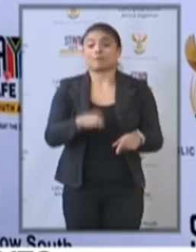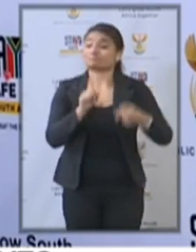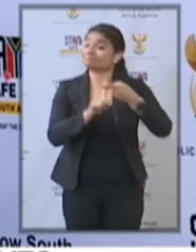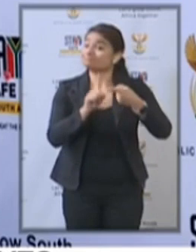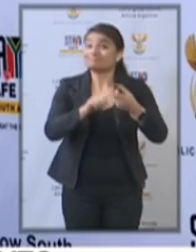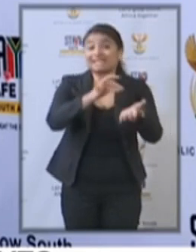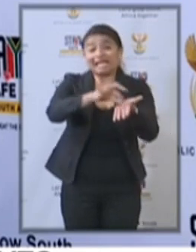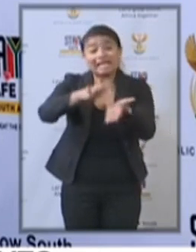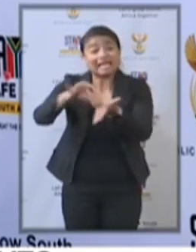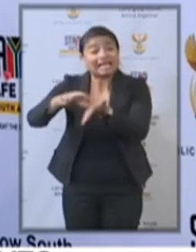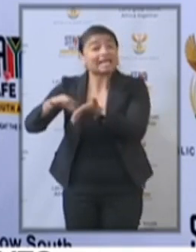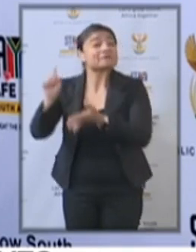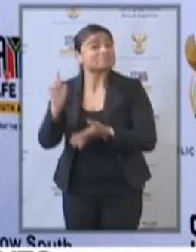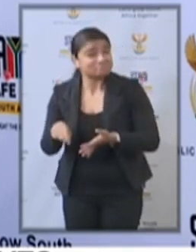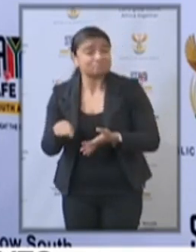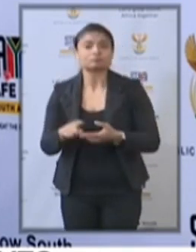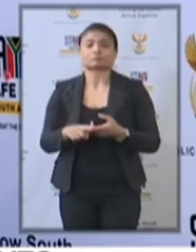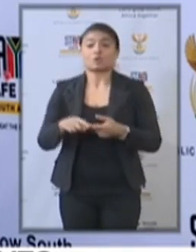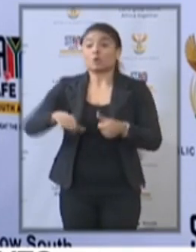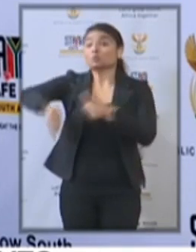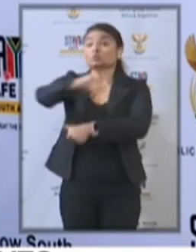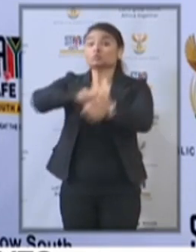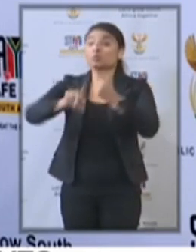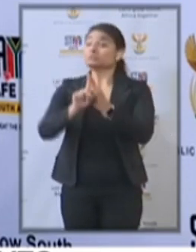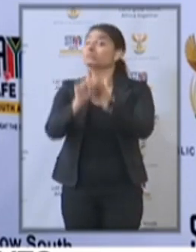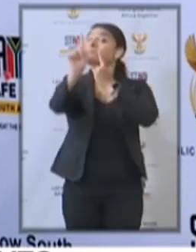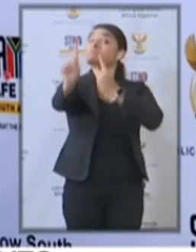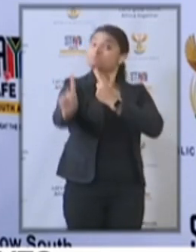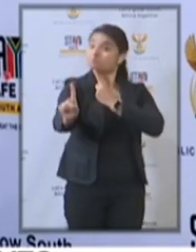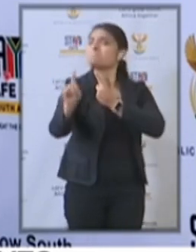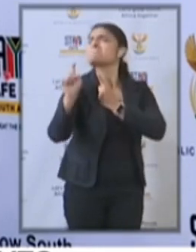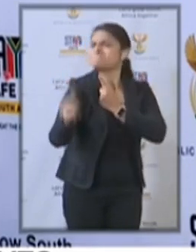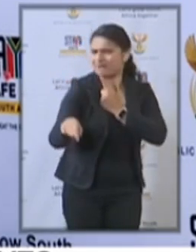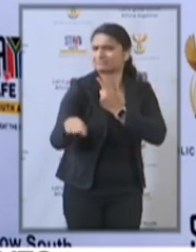maintaining physical distance, amongst others.